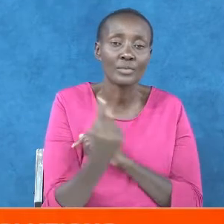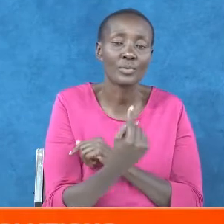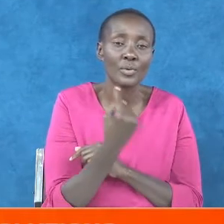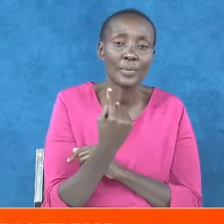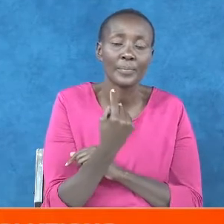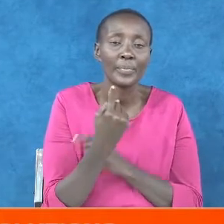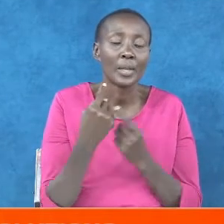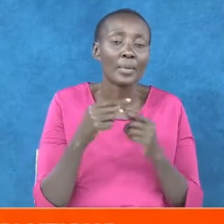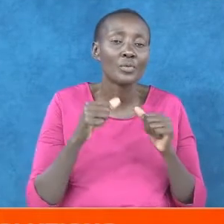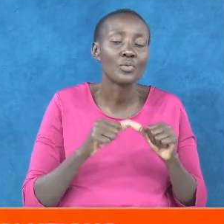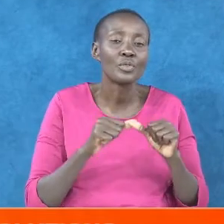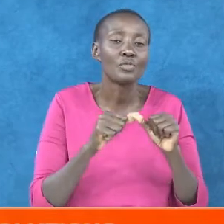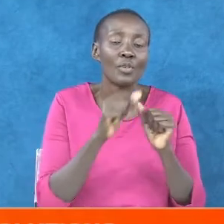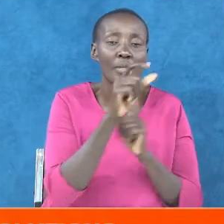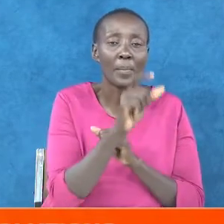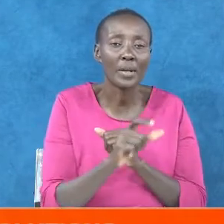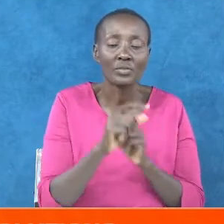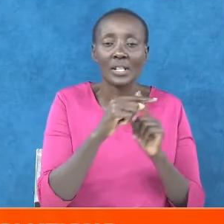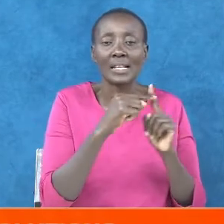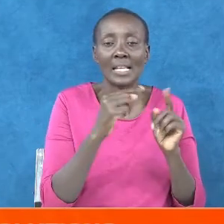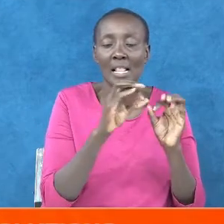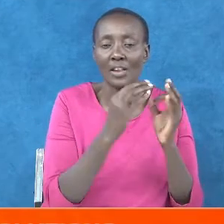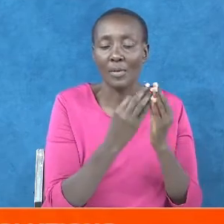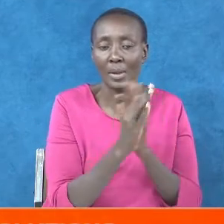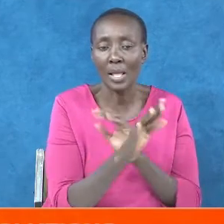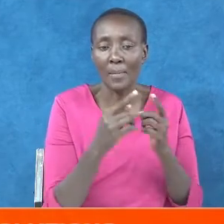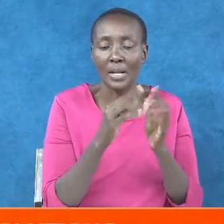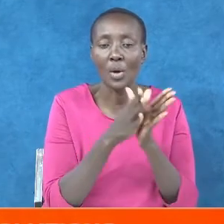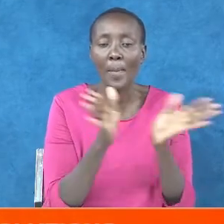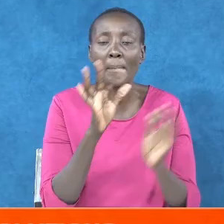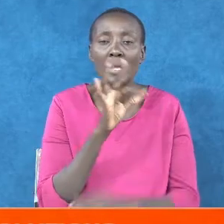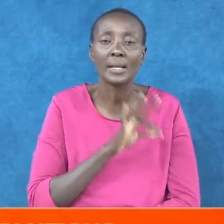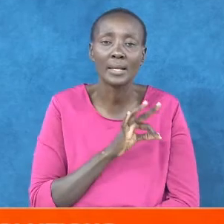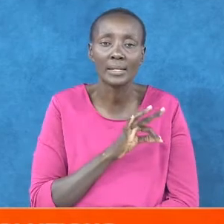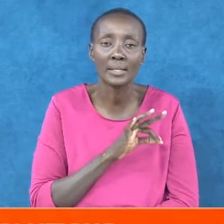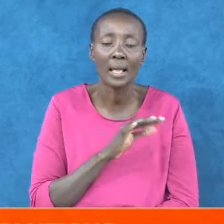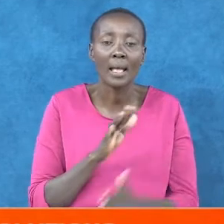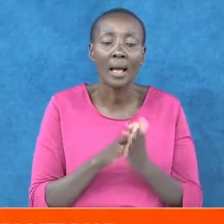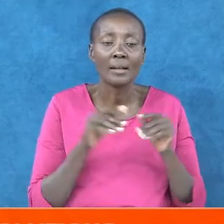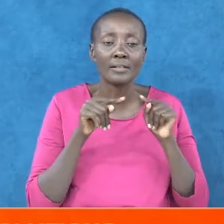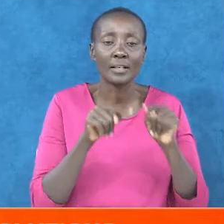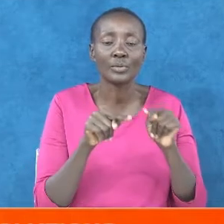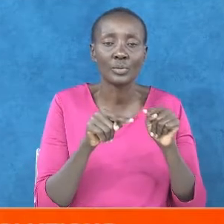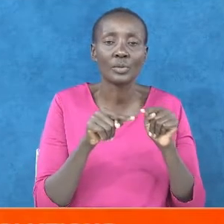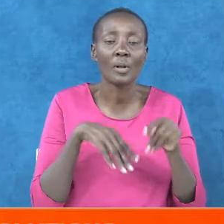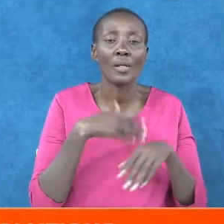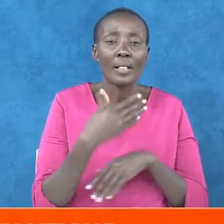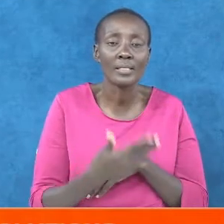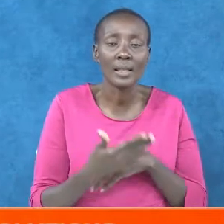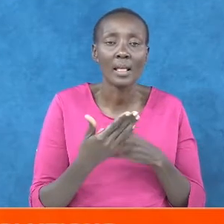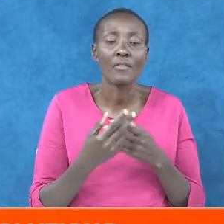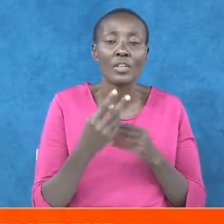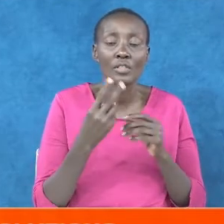it goes beyond the person who's been murdered and their family. It's a matter of public interest. And one of the criticisms of then having these